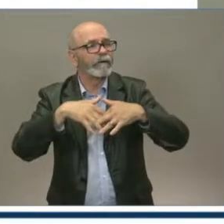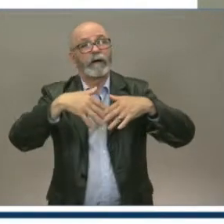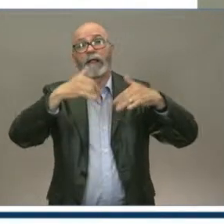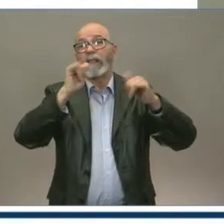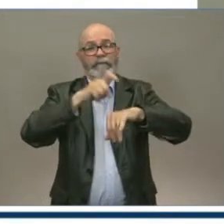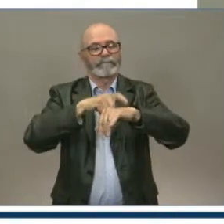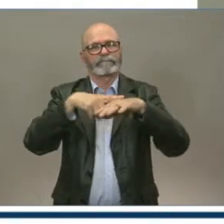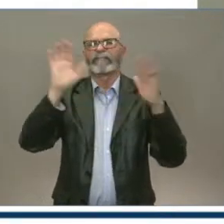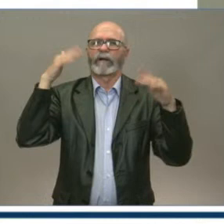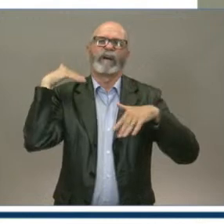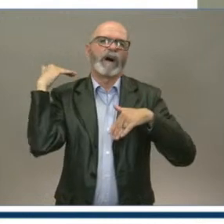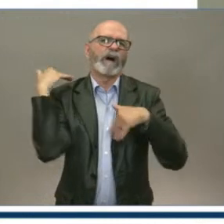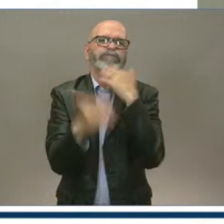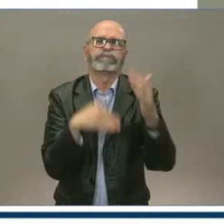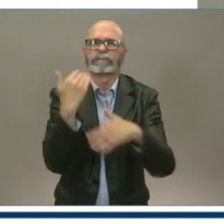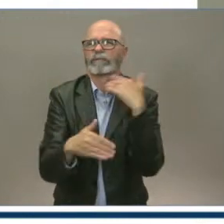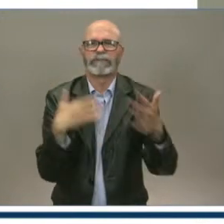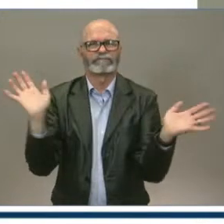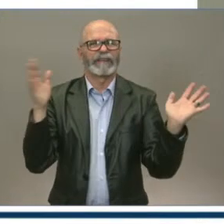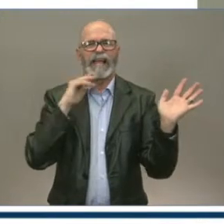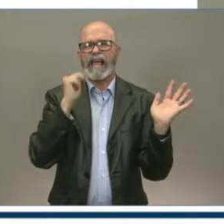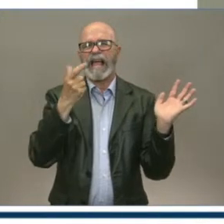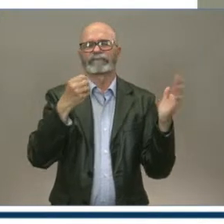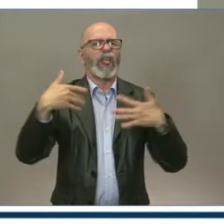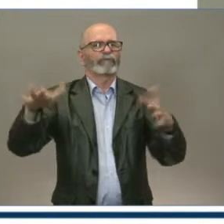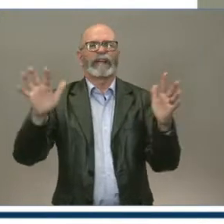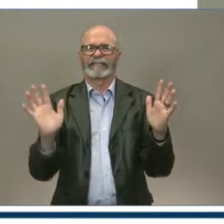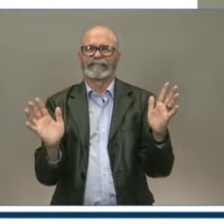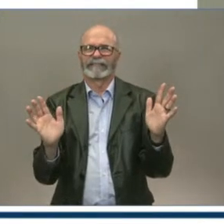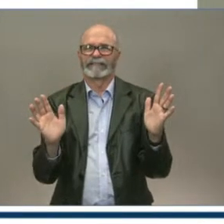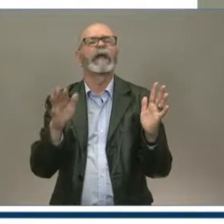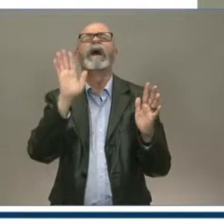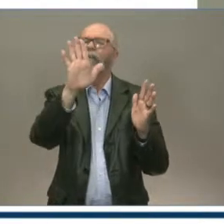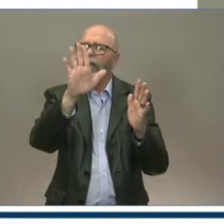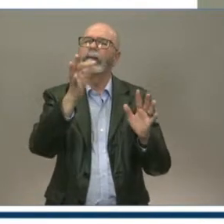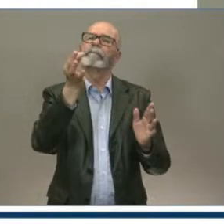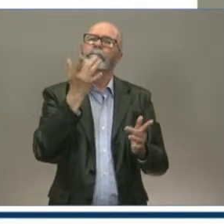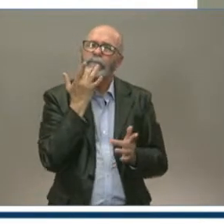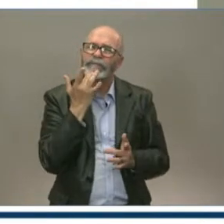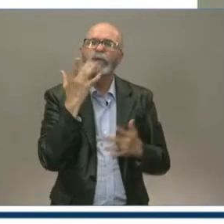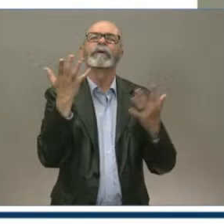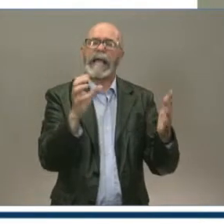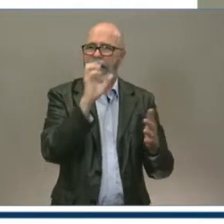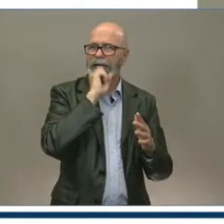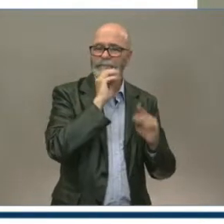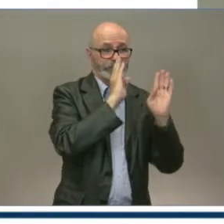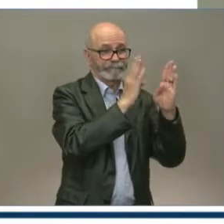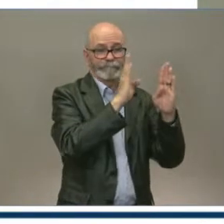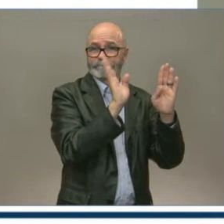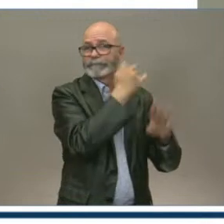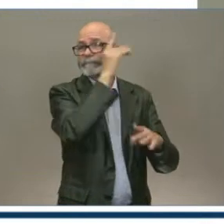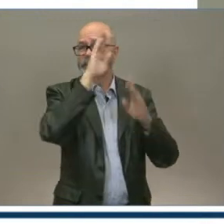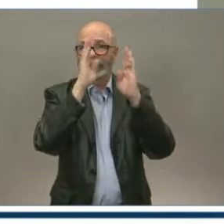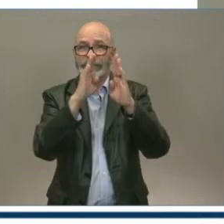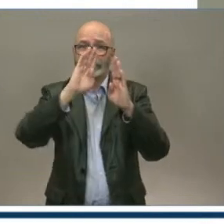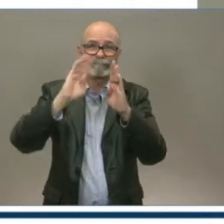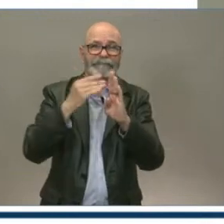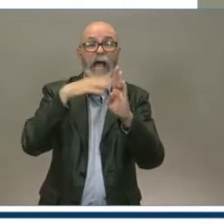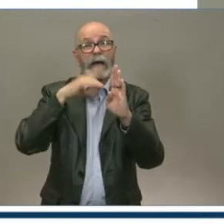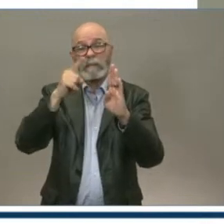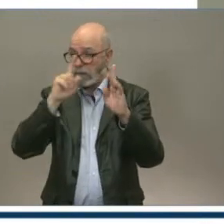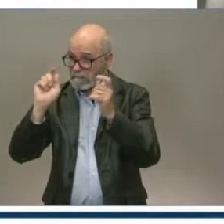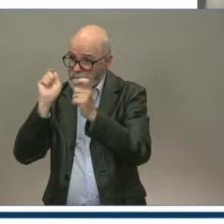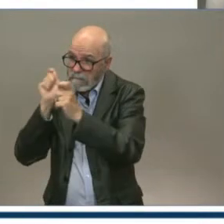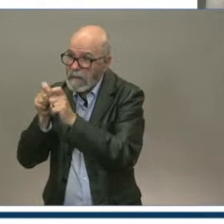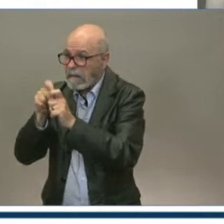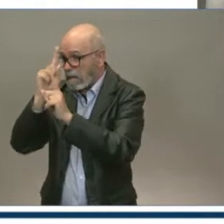and effective for us to continue to move everybody through that age-based process rather than trying to set up specific other processes. Go ahead with your follow-up,